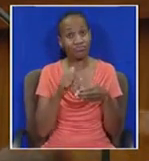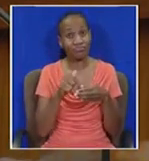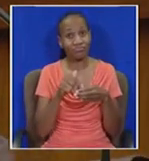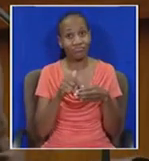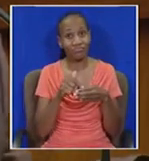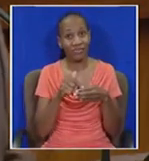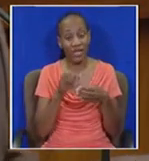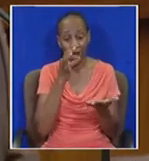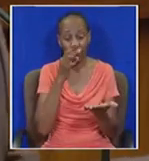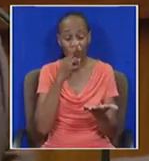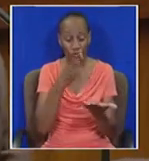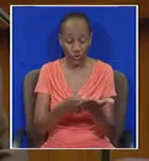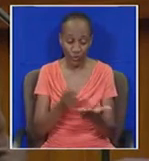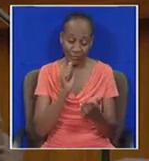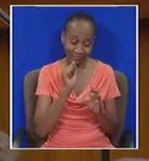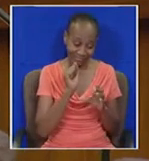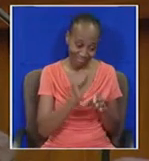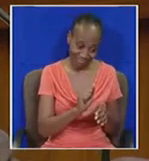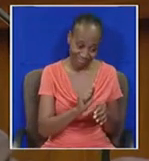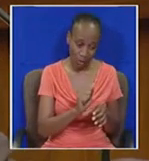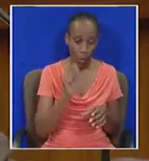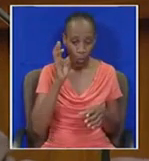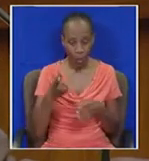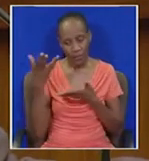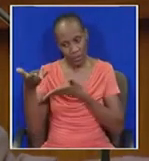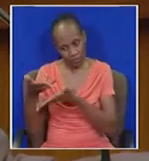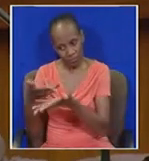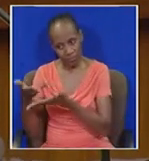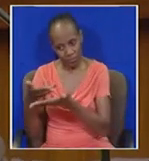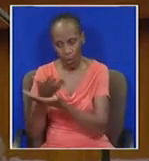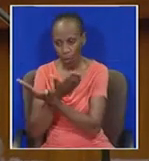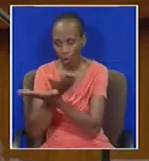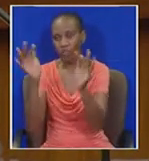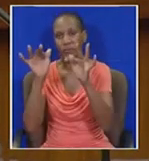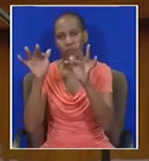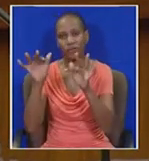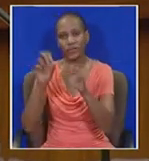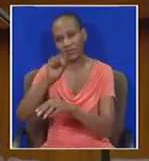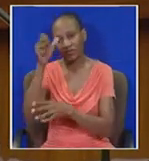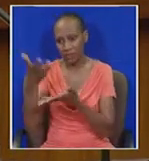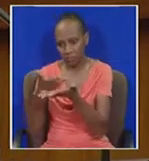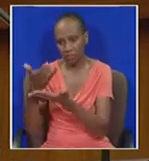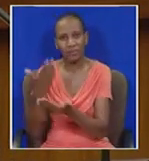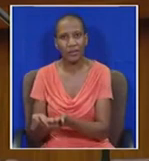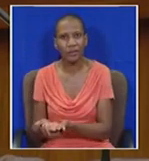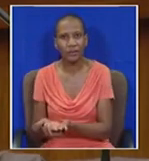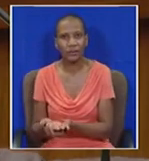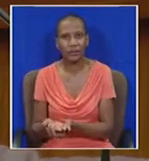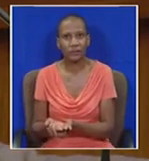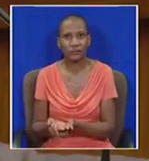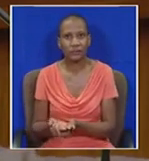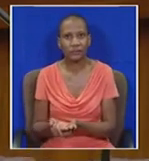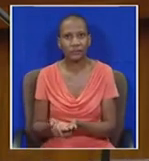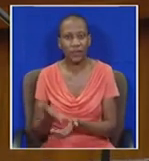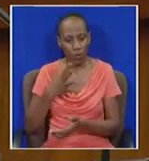its recommendations will be a matter of discussion among all South Africans. I just want